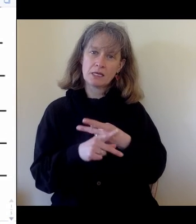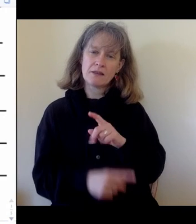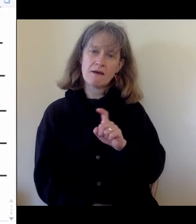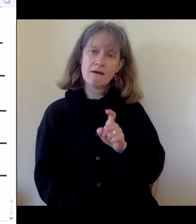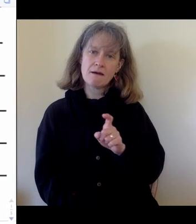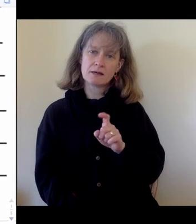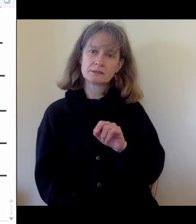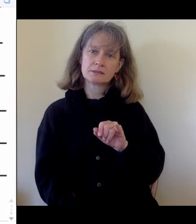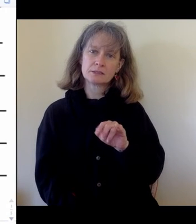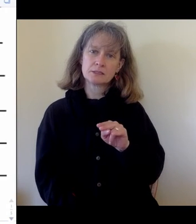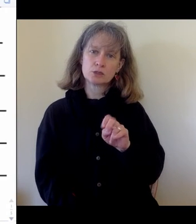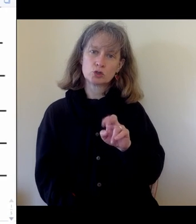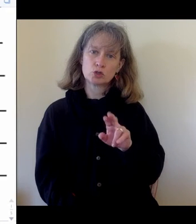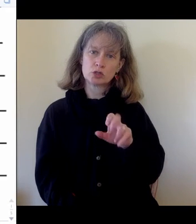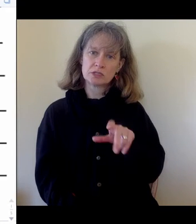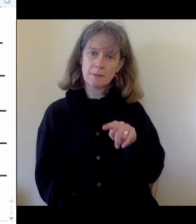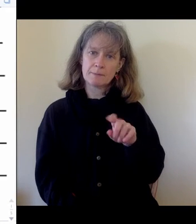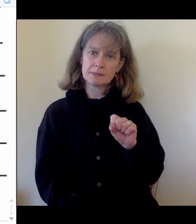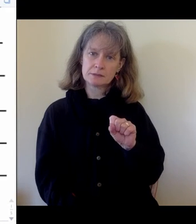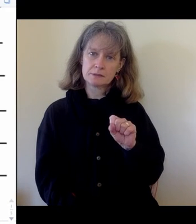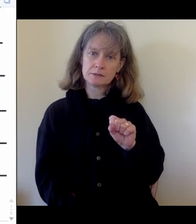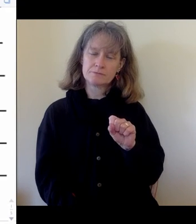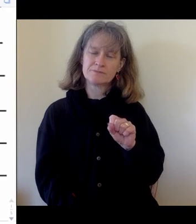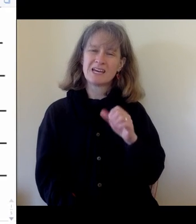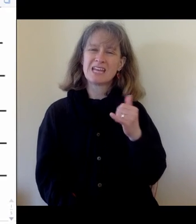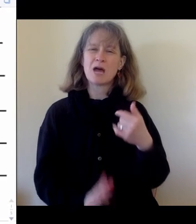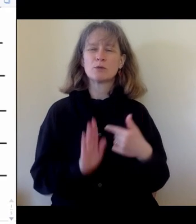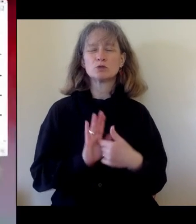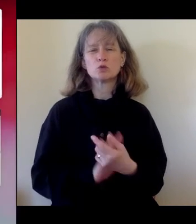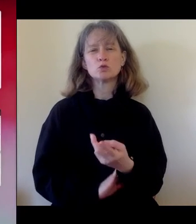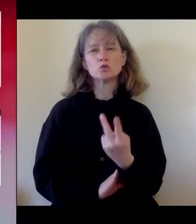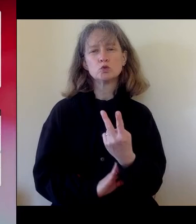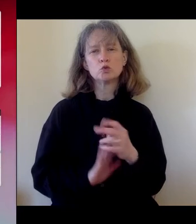I'm going to show you 2 examples on Desmos.